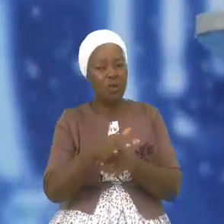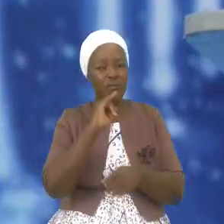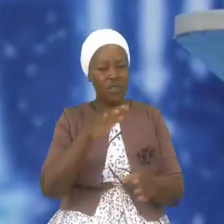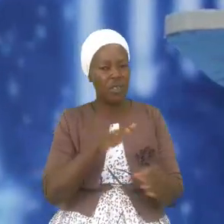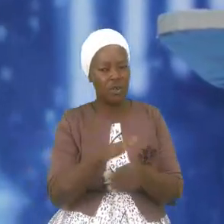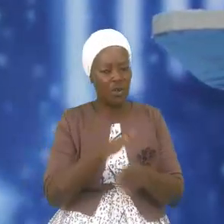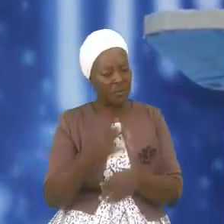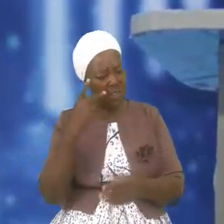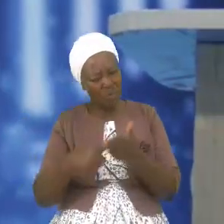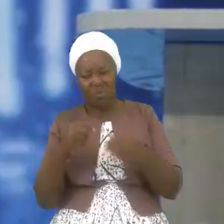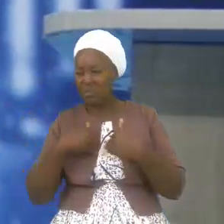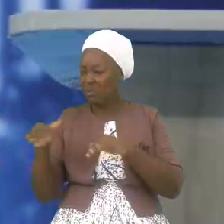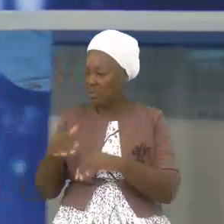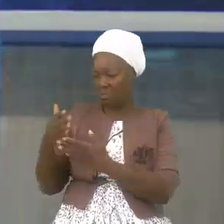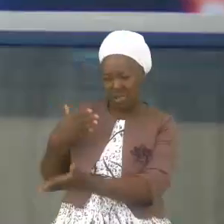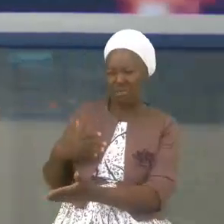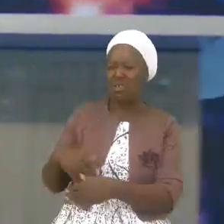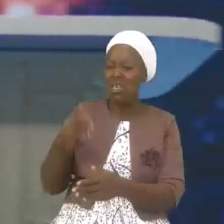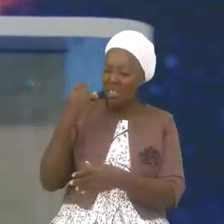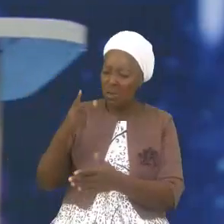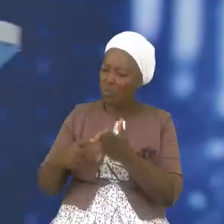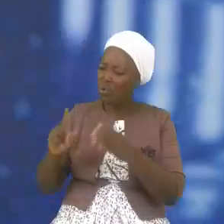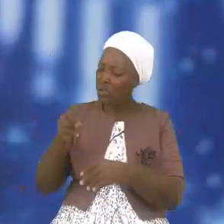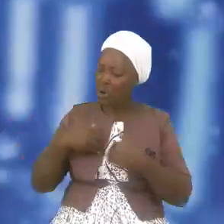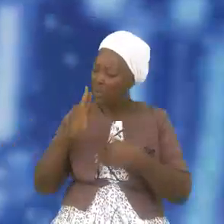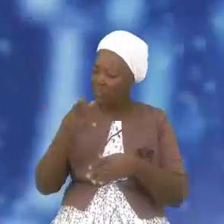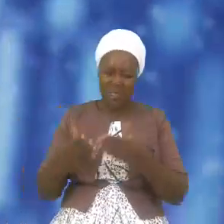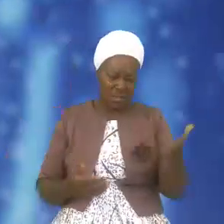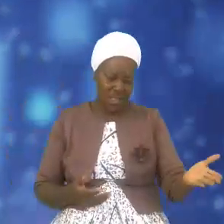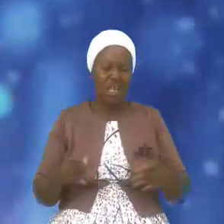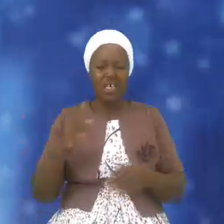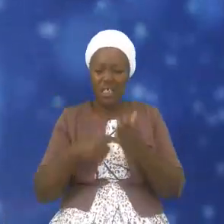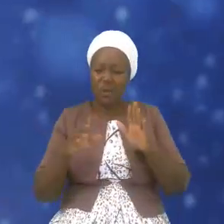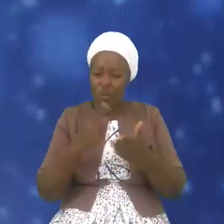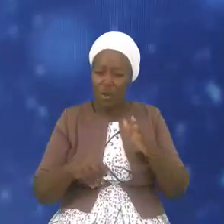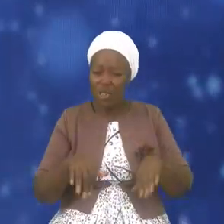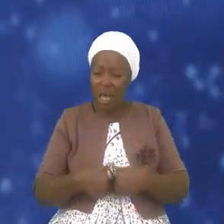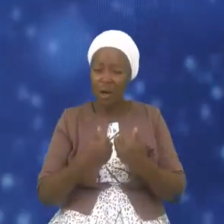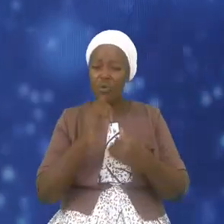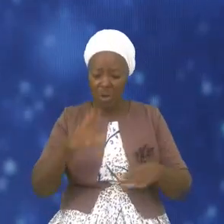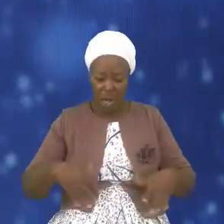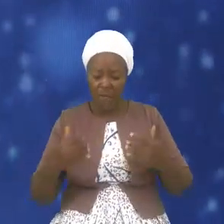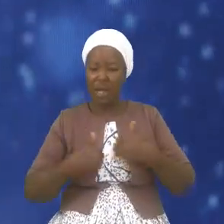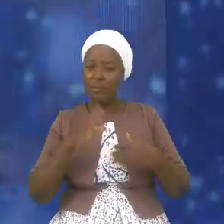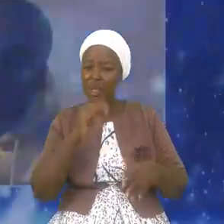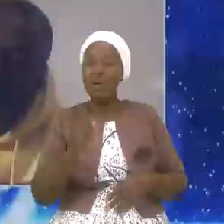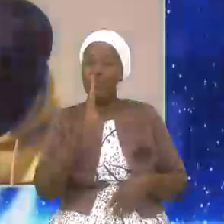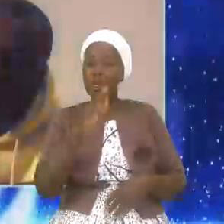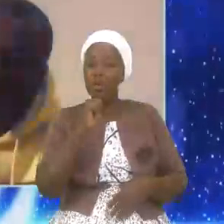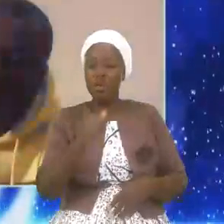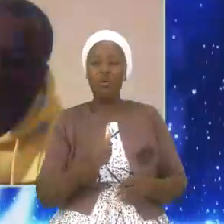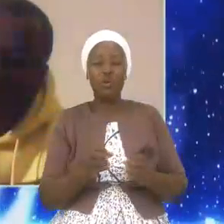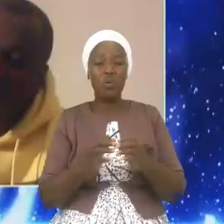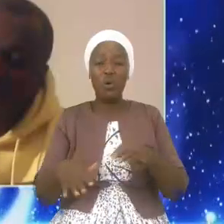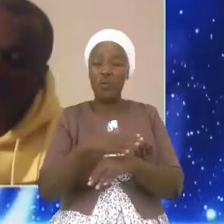what your life has been. Be not overmuch wicked. Halt. Stop. Turn